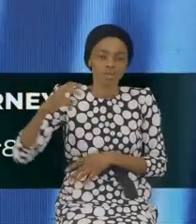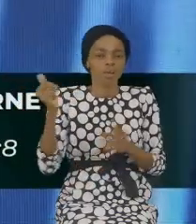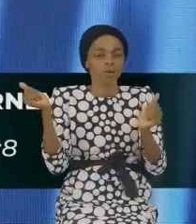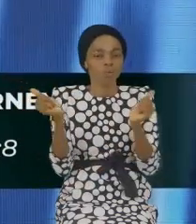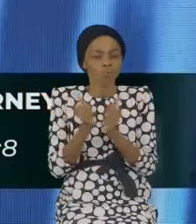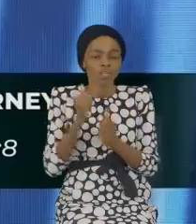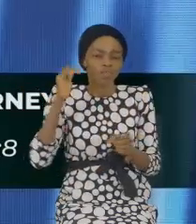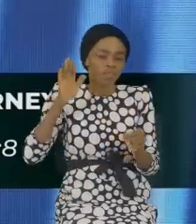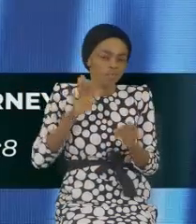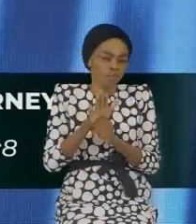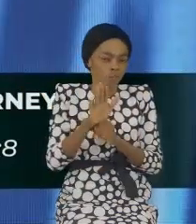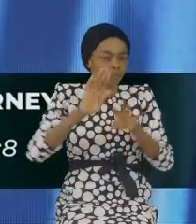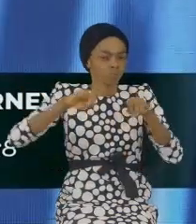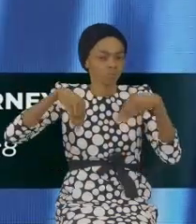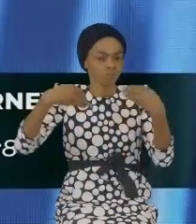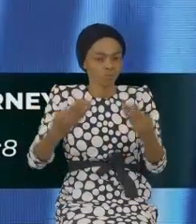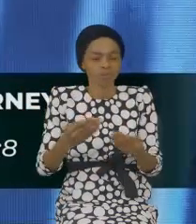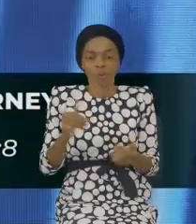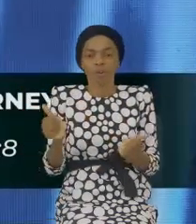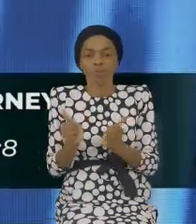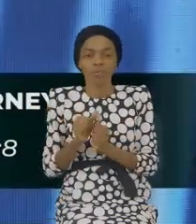adequate provision and with